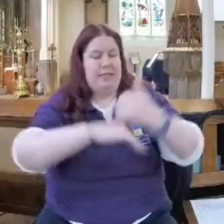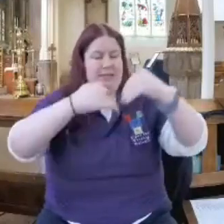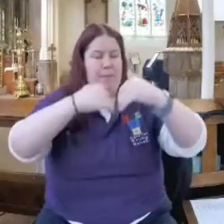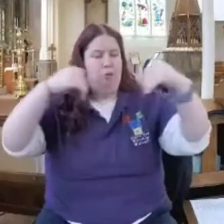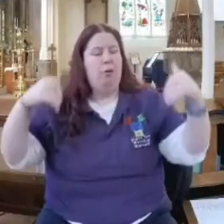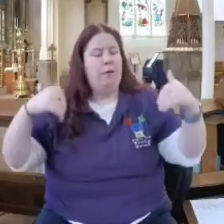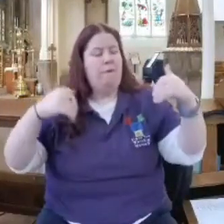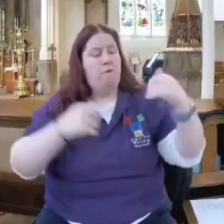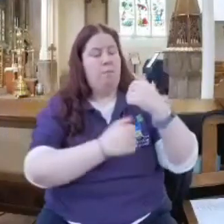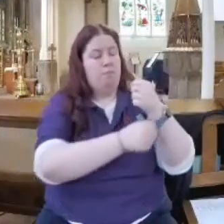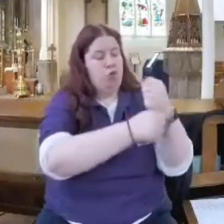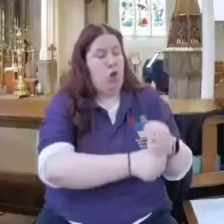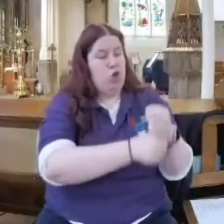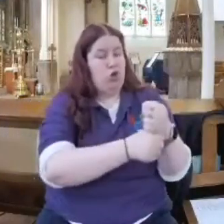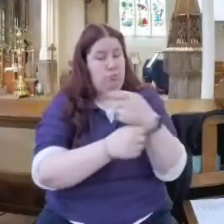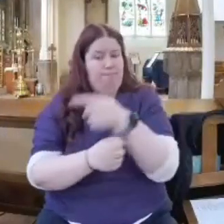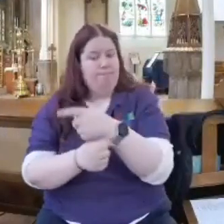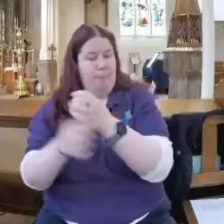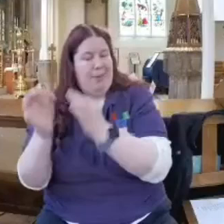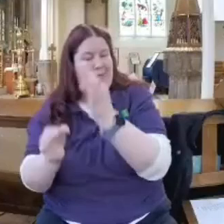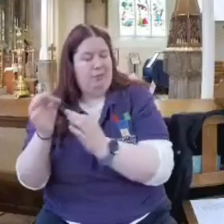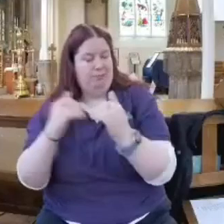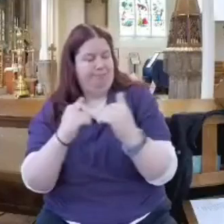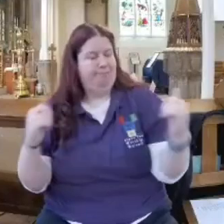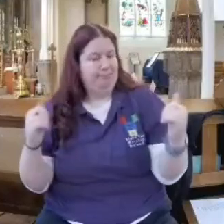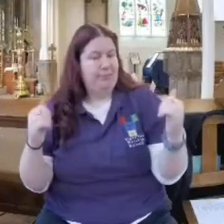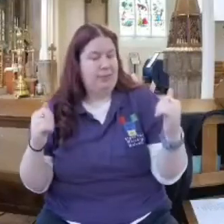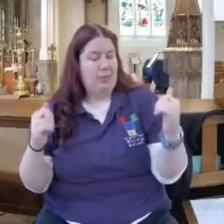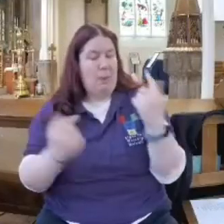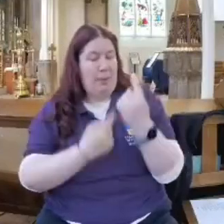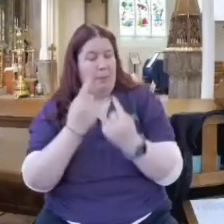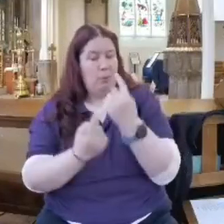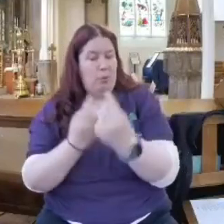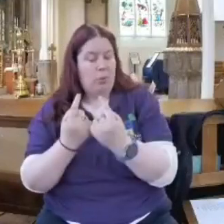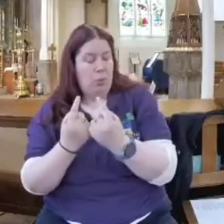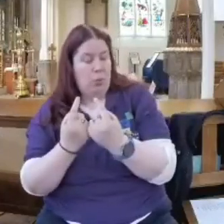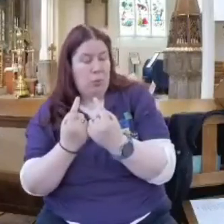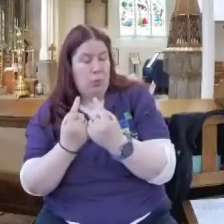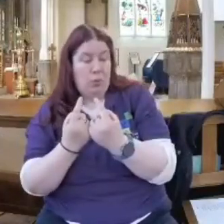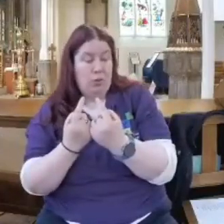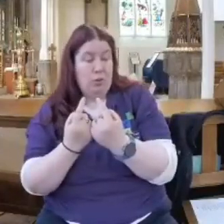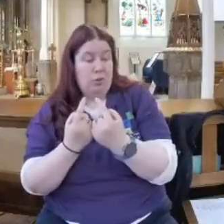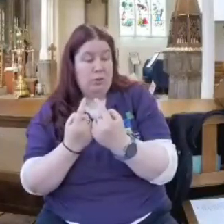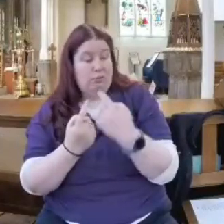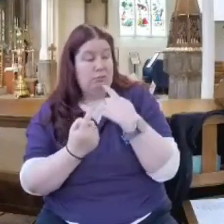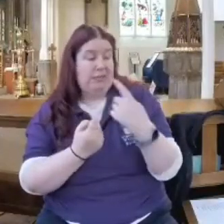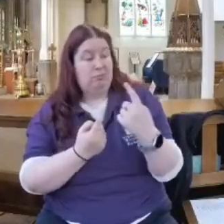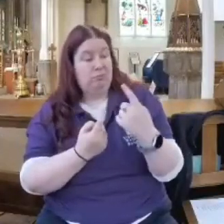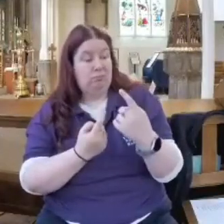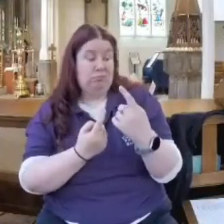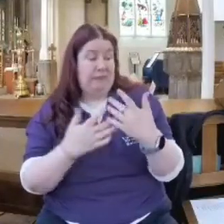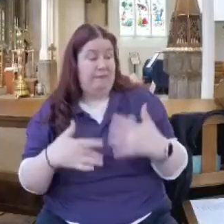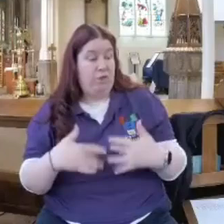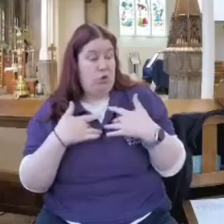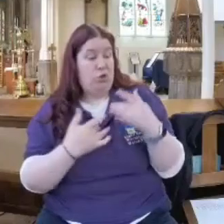state. The revolutionaries criticized the so-called outmoded